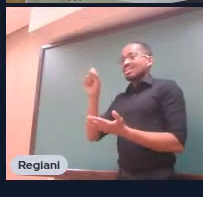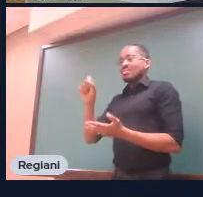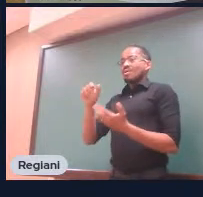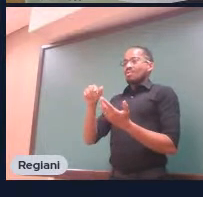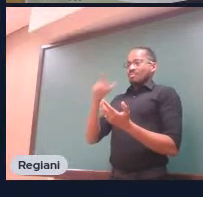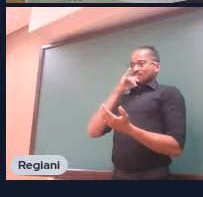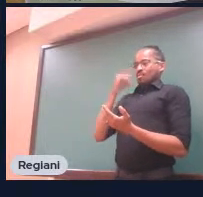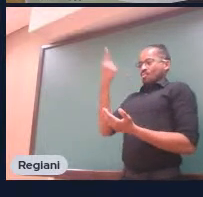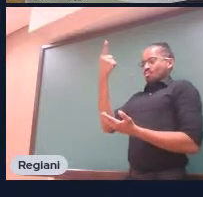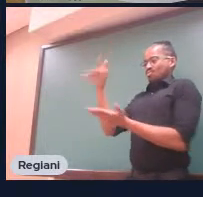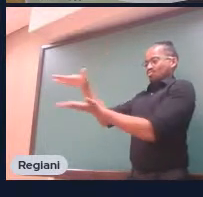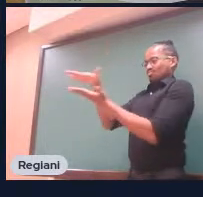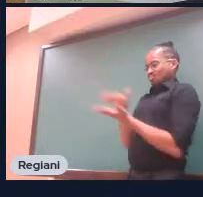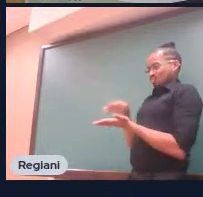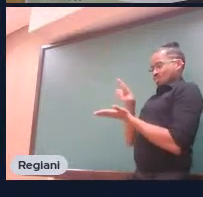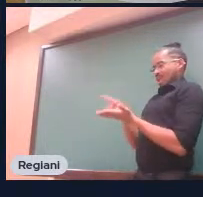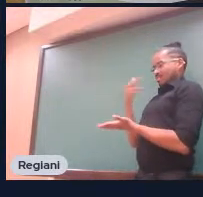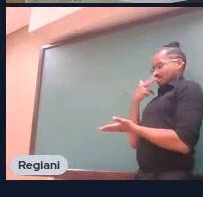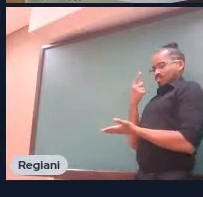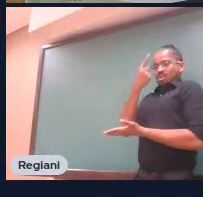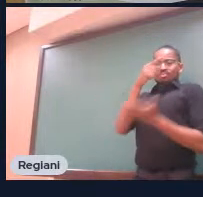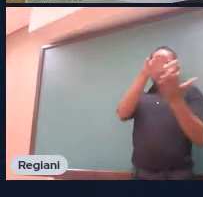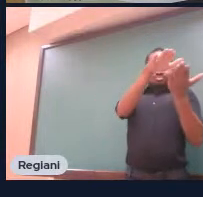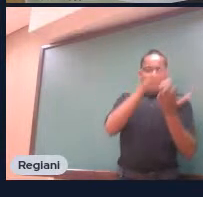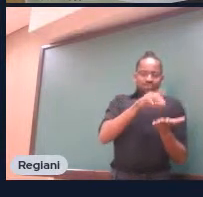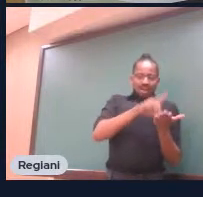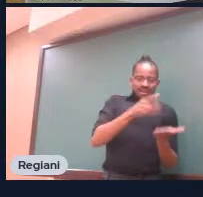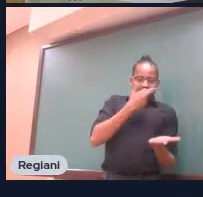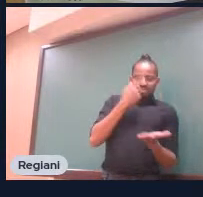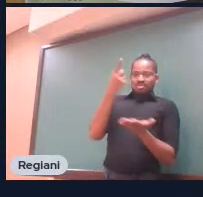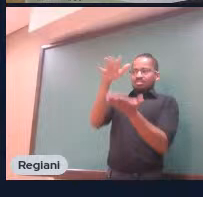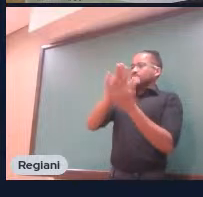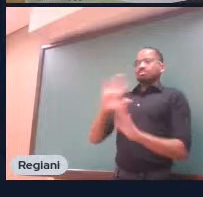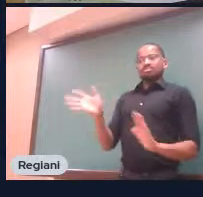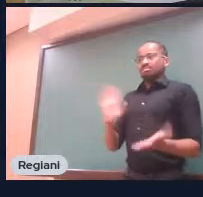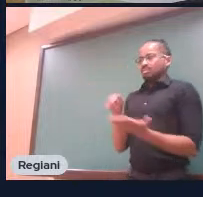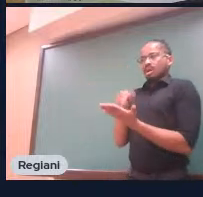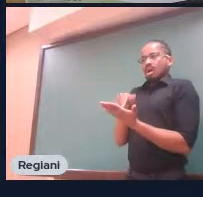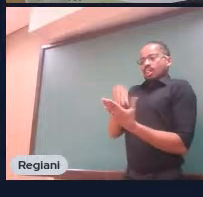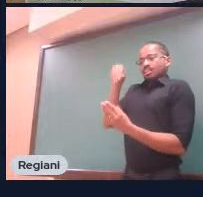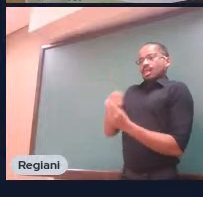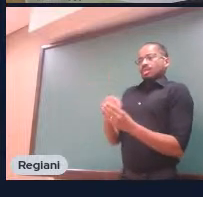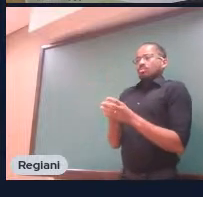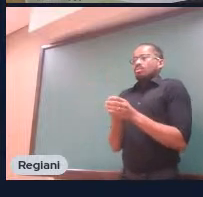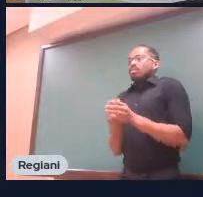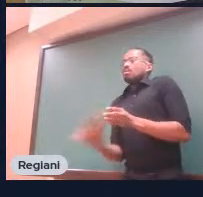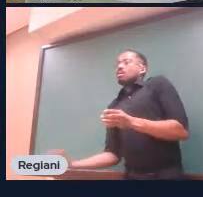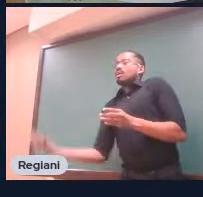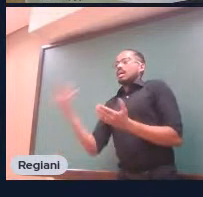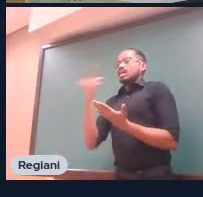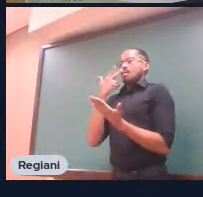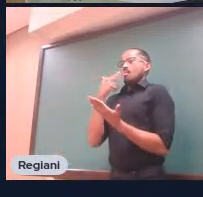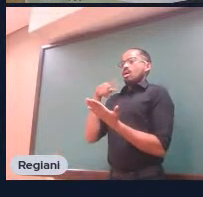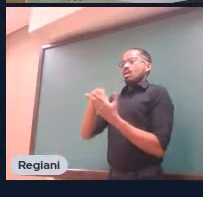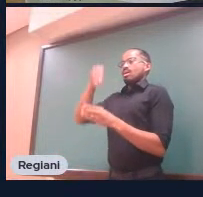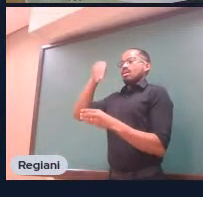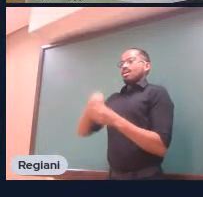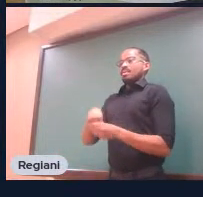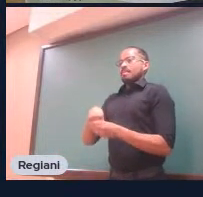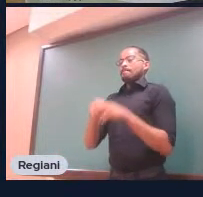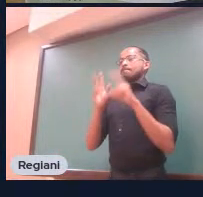from one single database. So the concept is one database, many dictionaries.